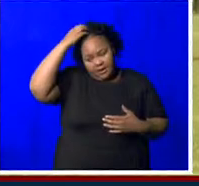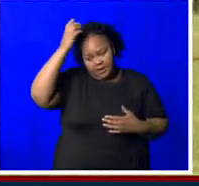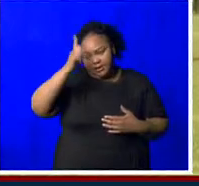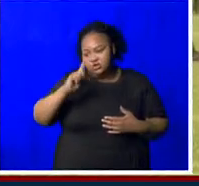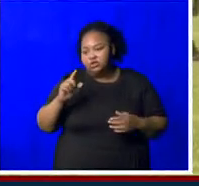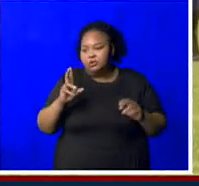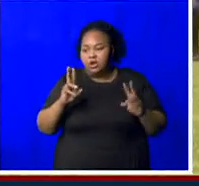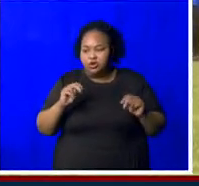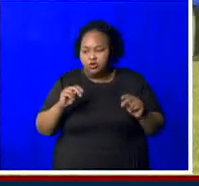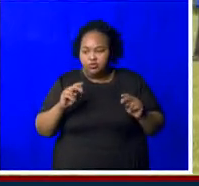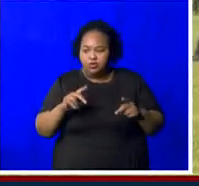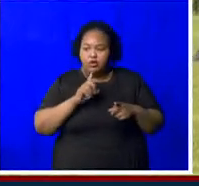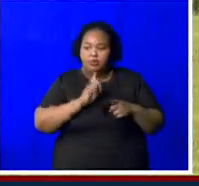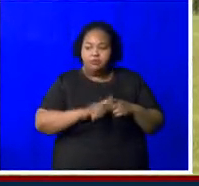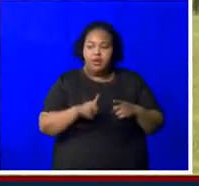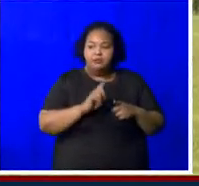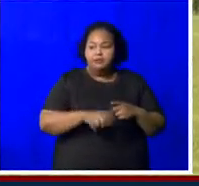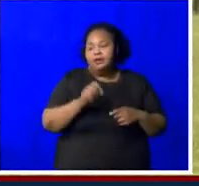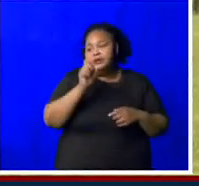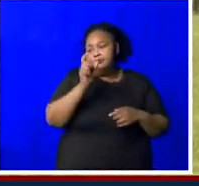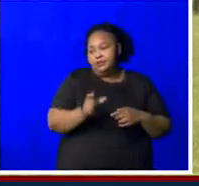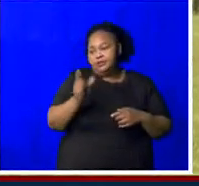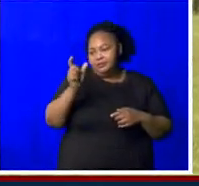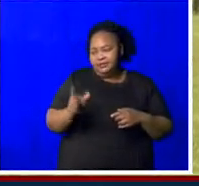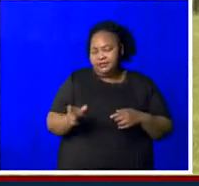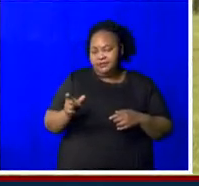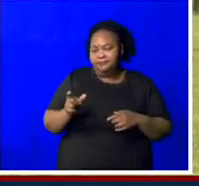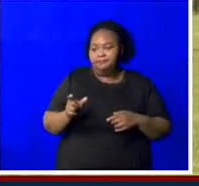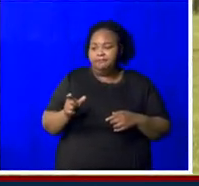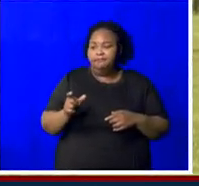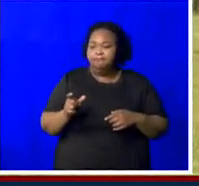1-0 before half time. We brought again those